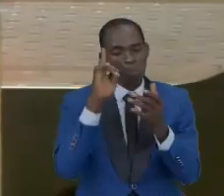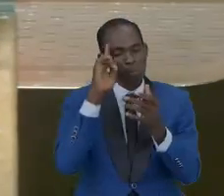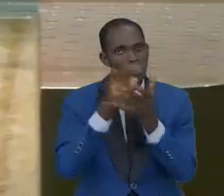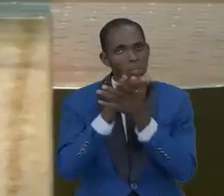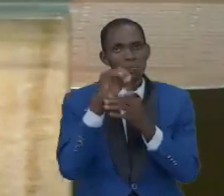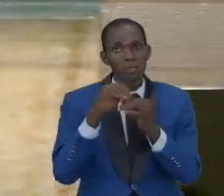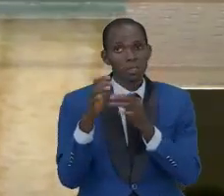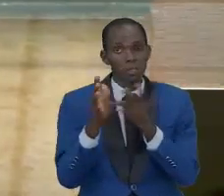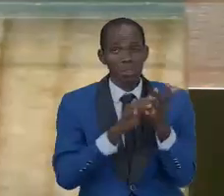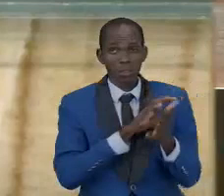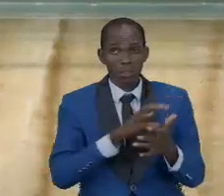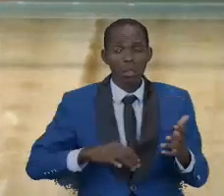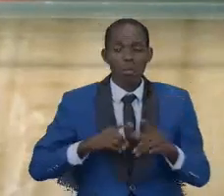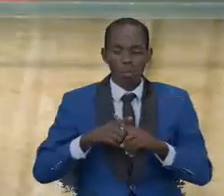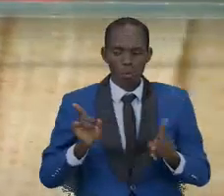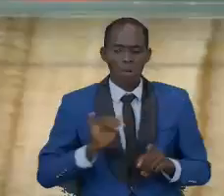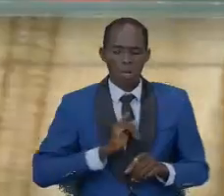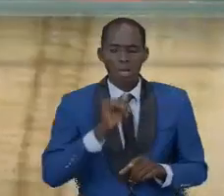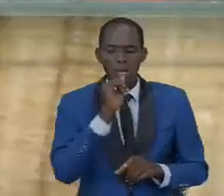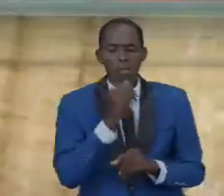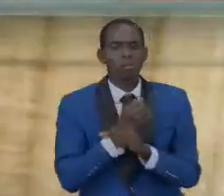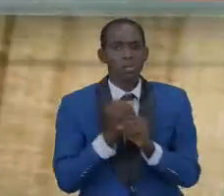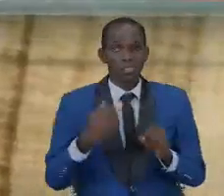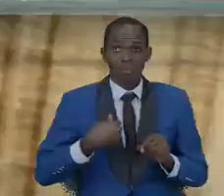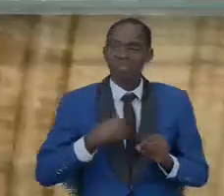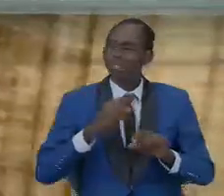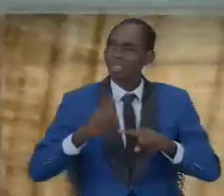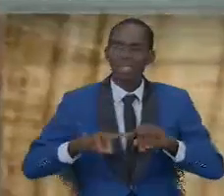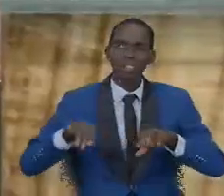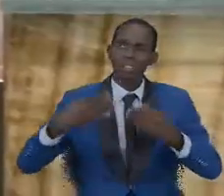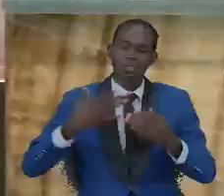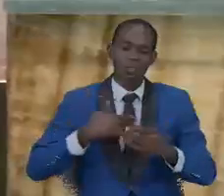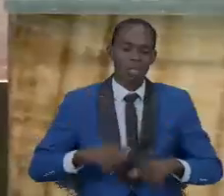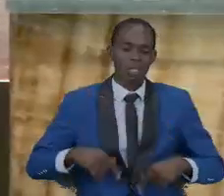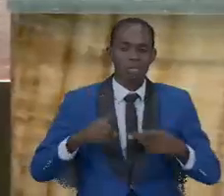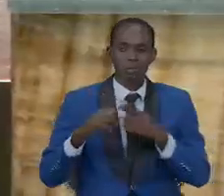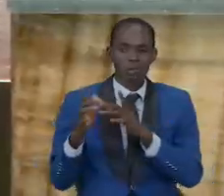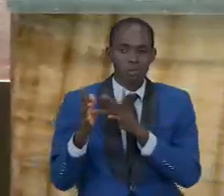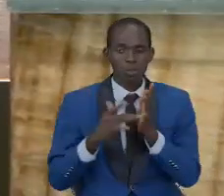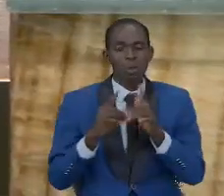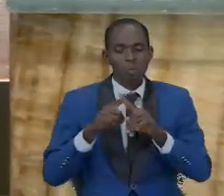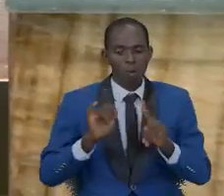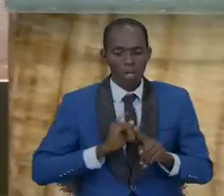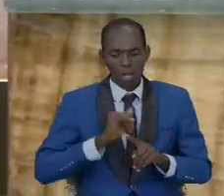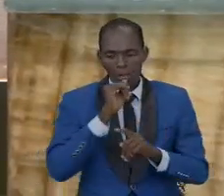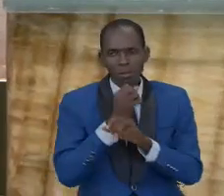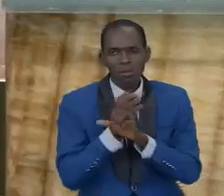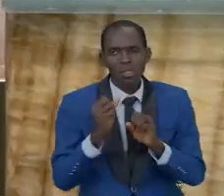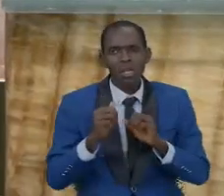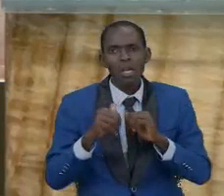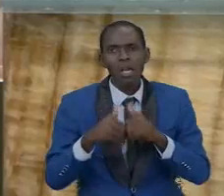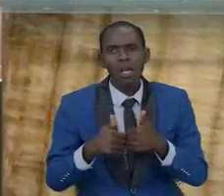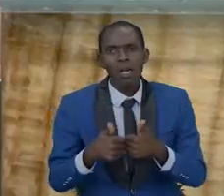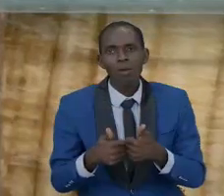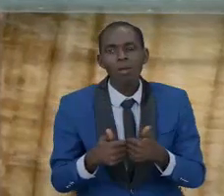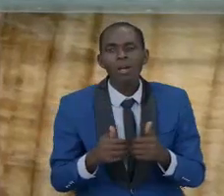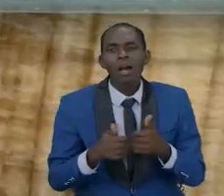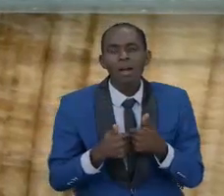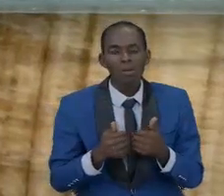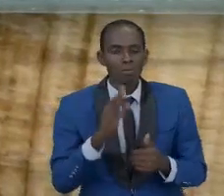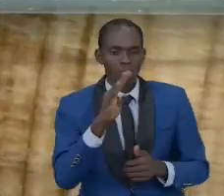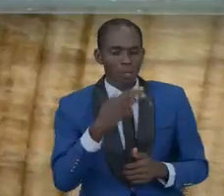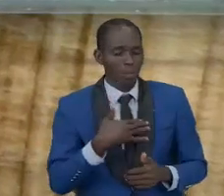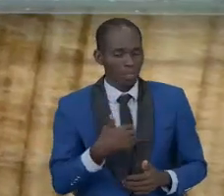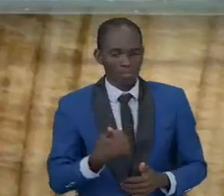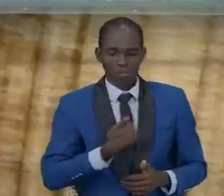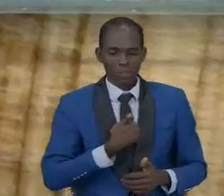I will not give my heart my light to Christ but I'm saying oh you saved by my own efforts